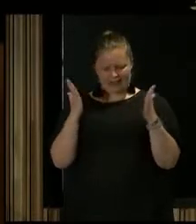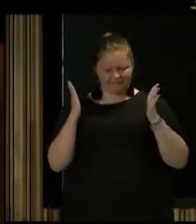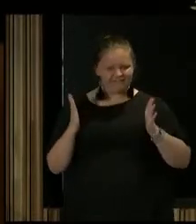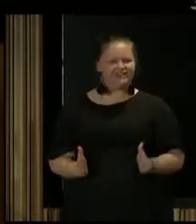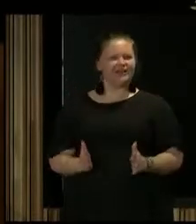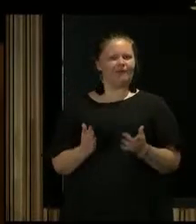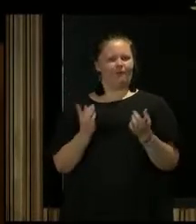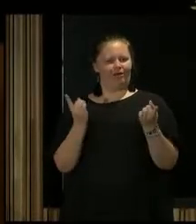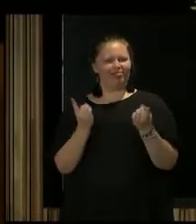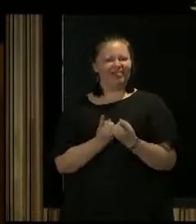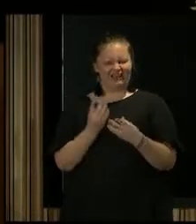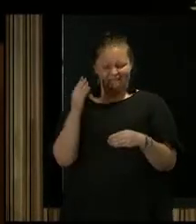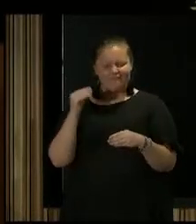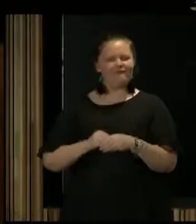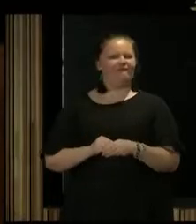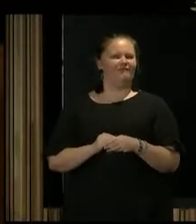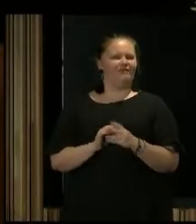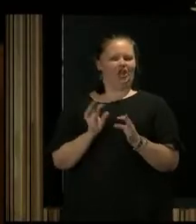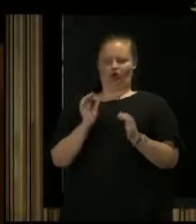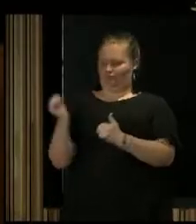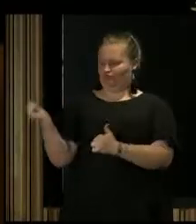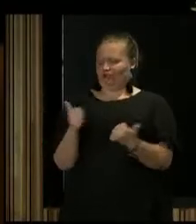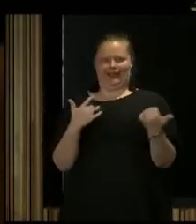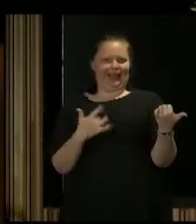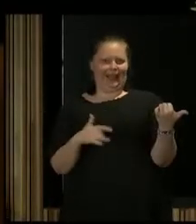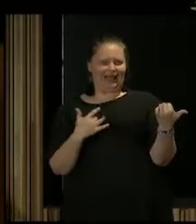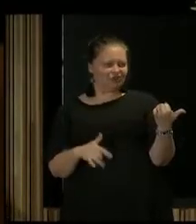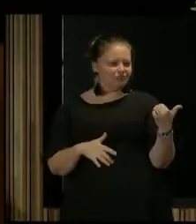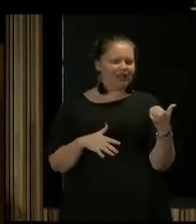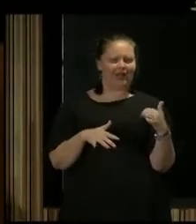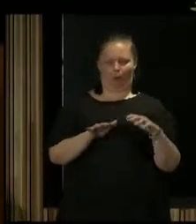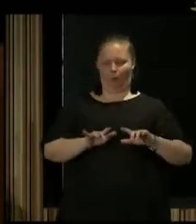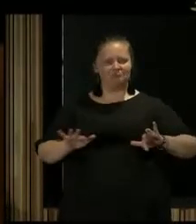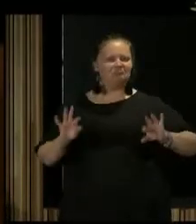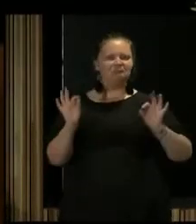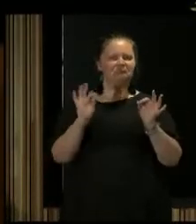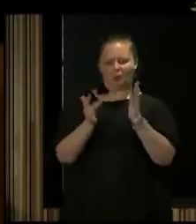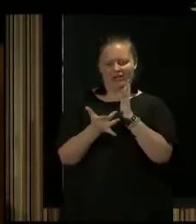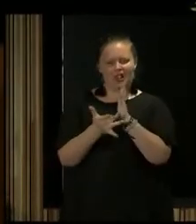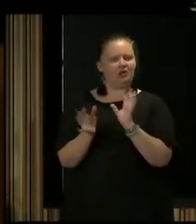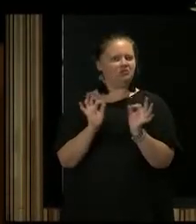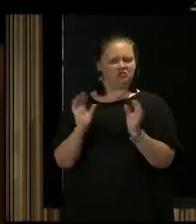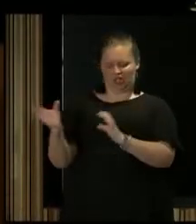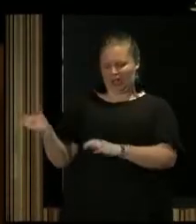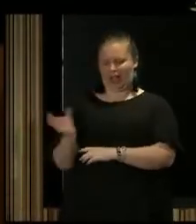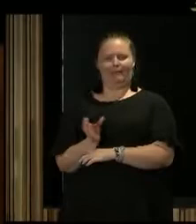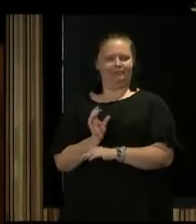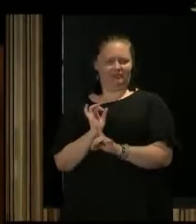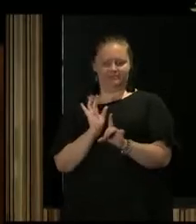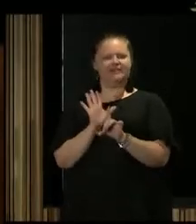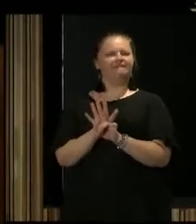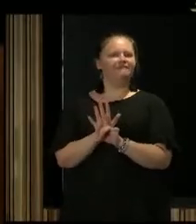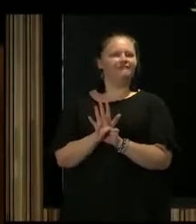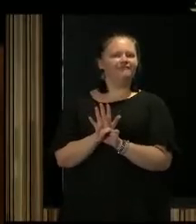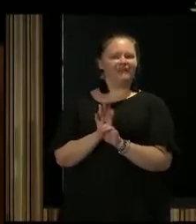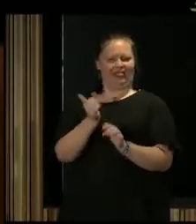know, as you say, you don't bring any instruments, there's no real technology that anybody brings to it. They come with themselves